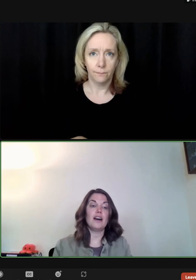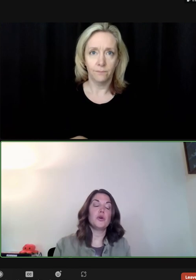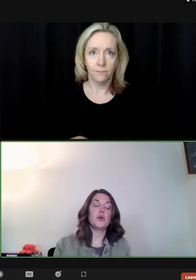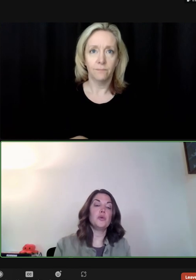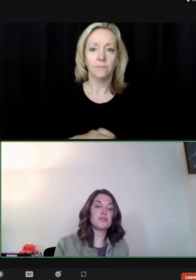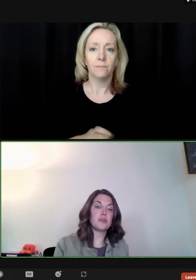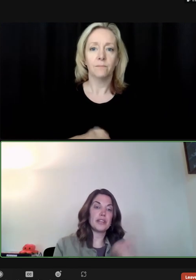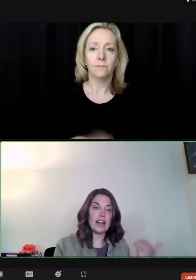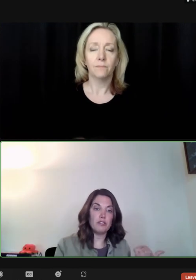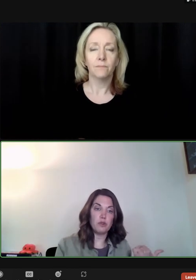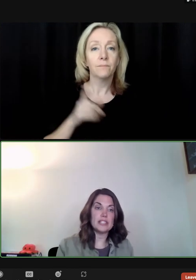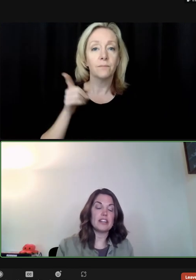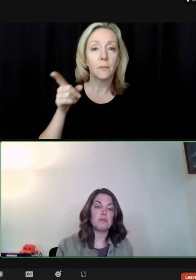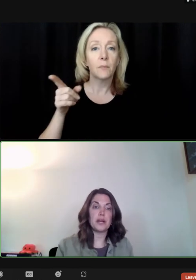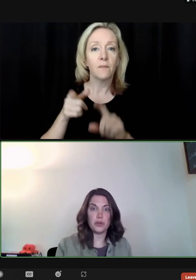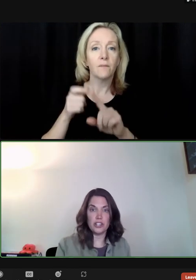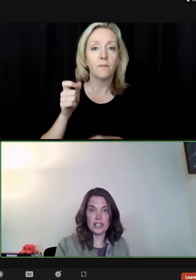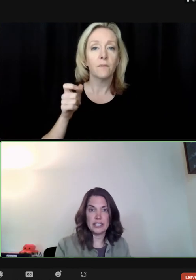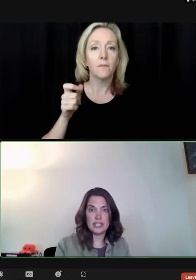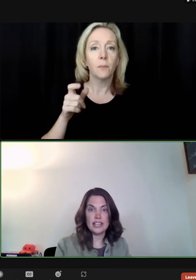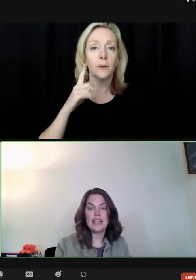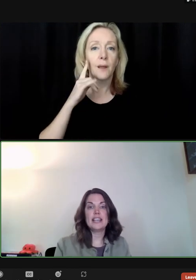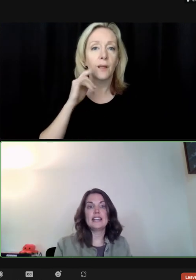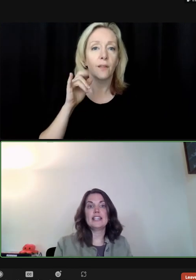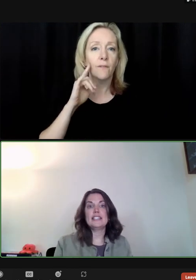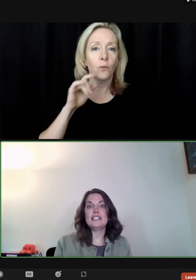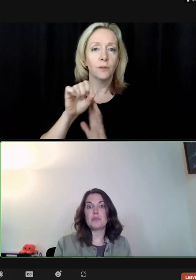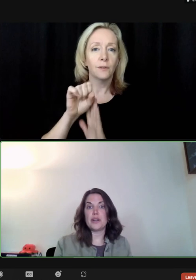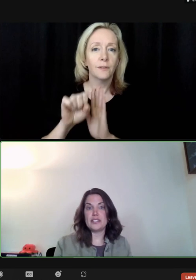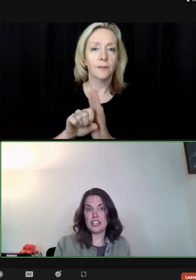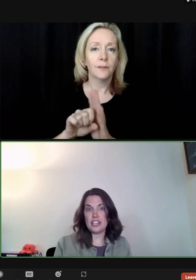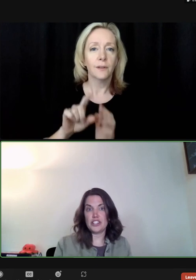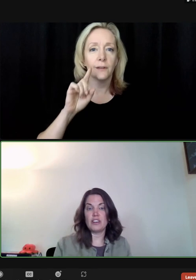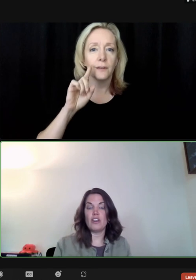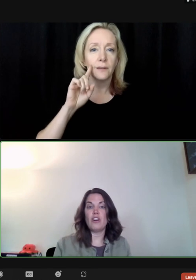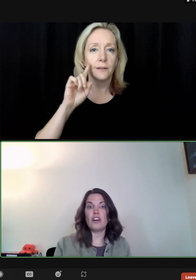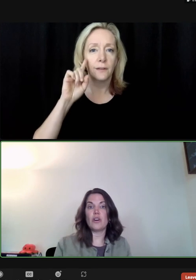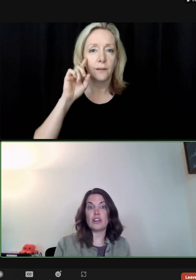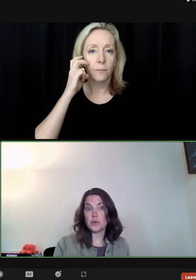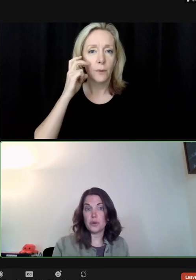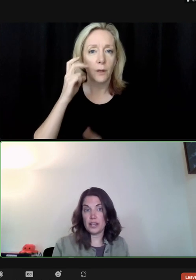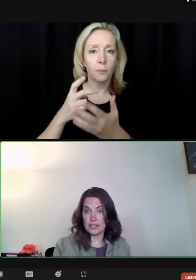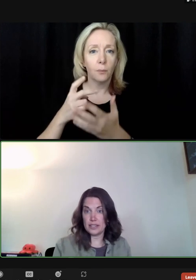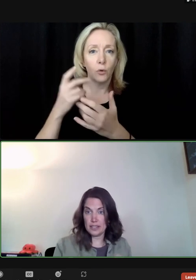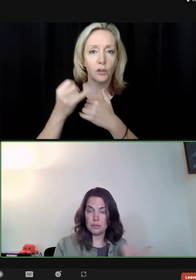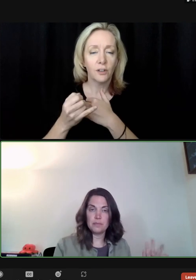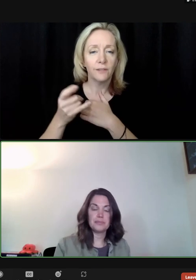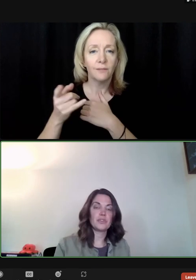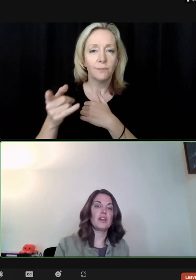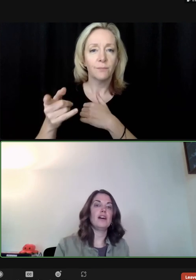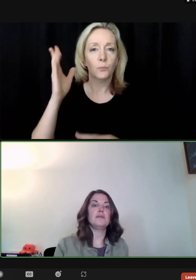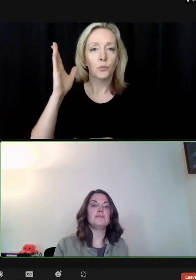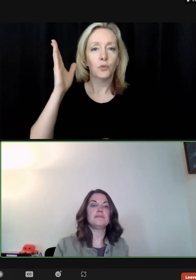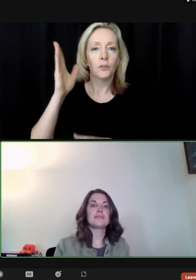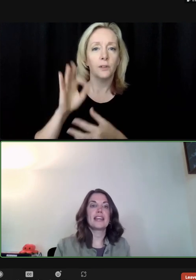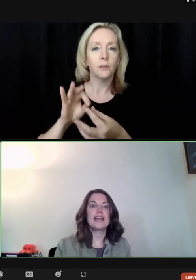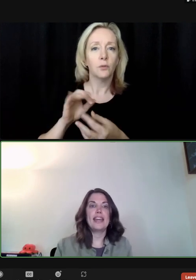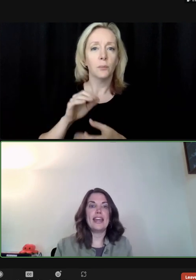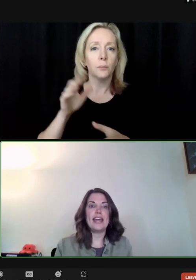B-E-L-O-T-E, who was from the California DeafBlind Project, did a presentation on auditory processing.